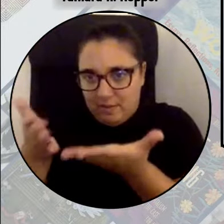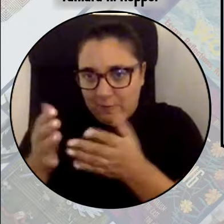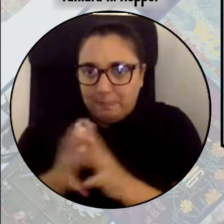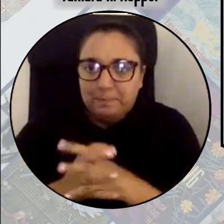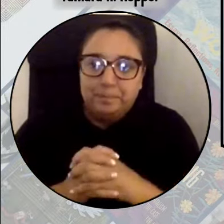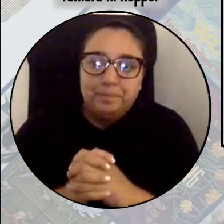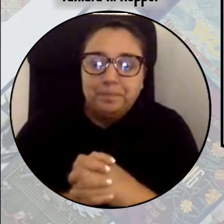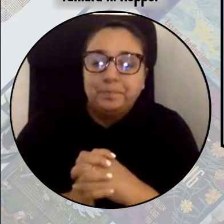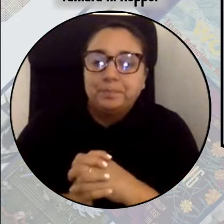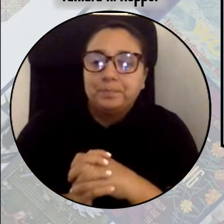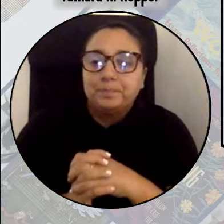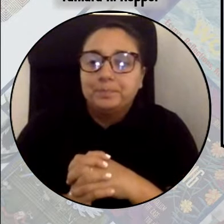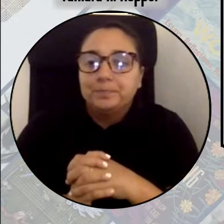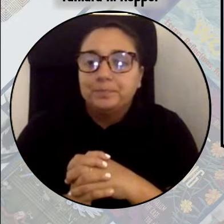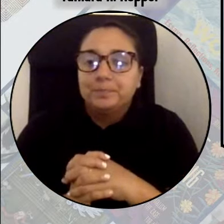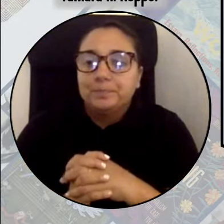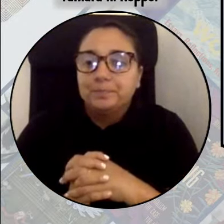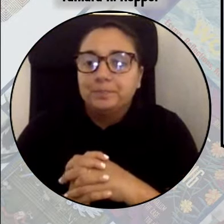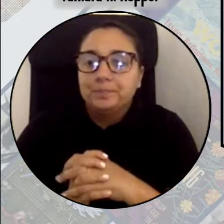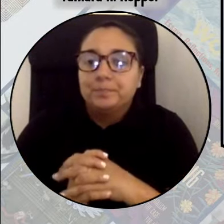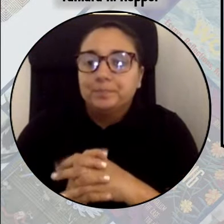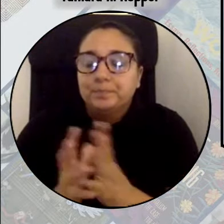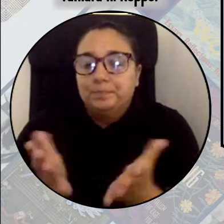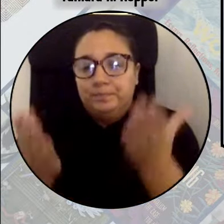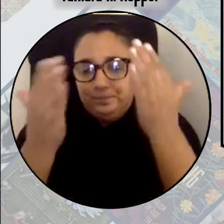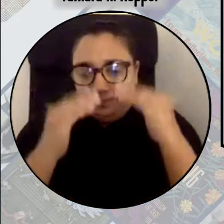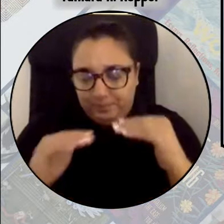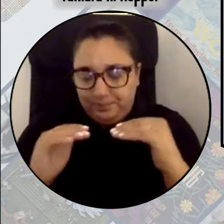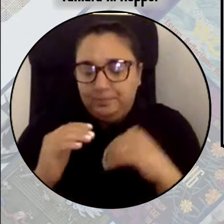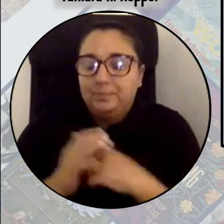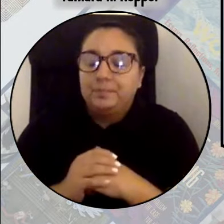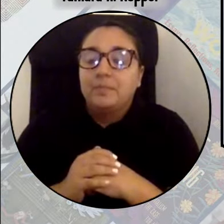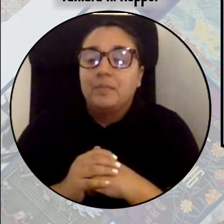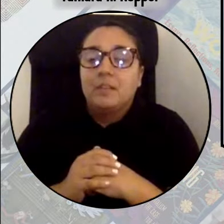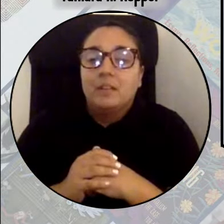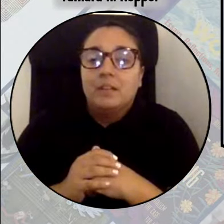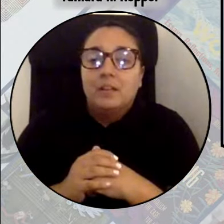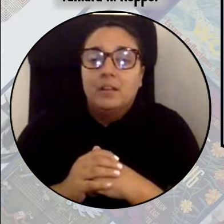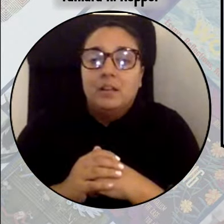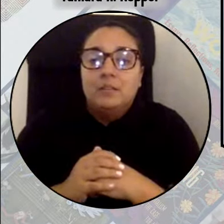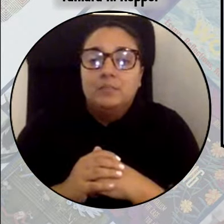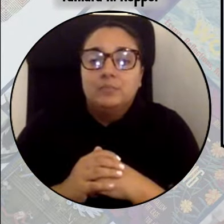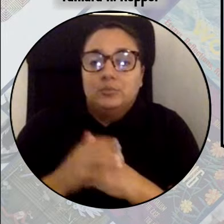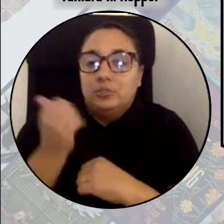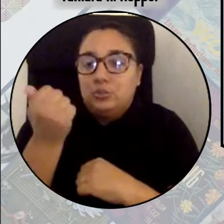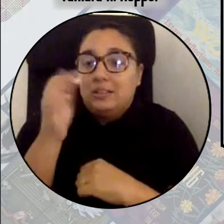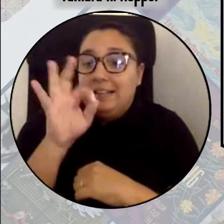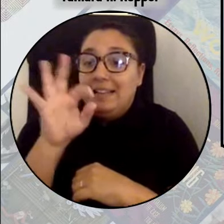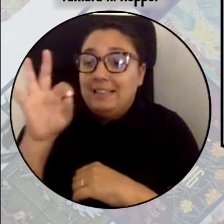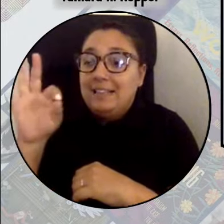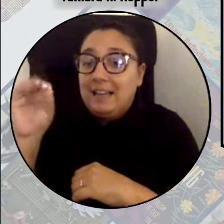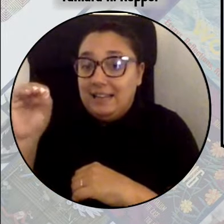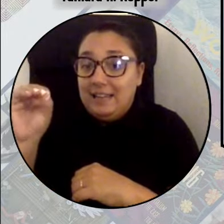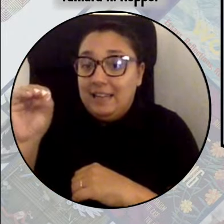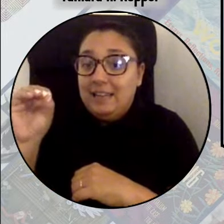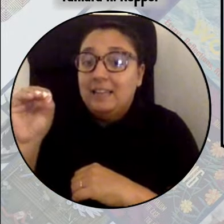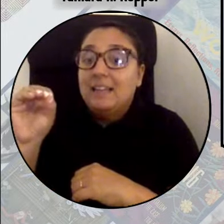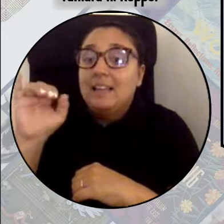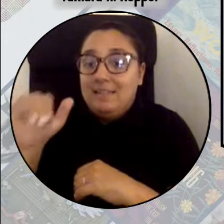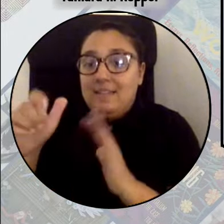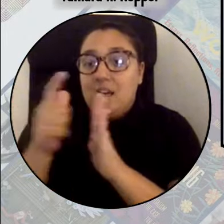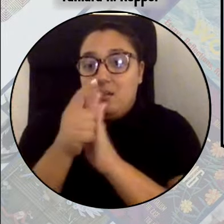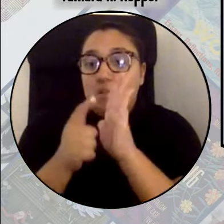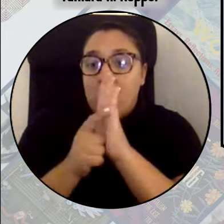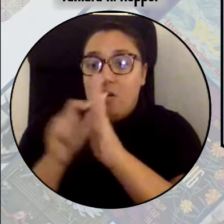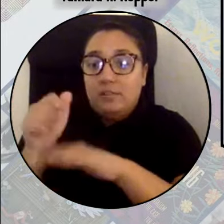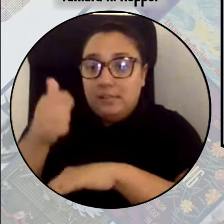Now, here we go. So 1990 Act expands list of activities considered aggravated felonies, right? So again, this is a